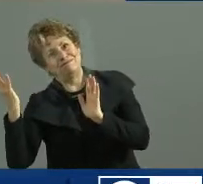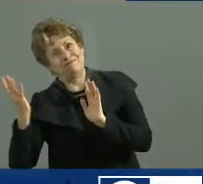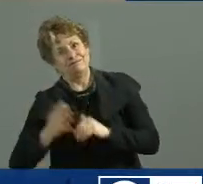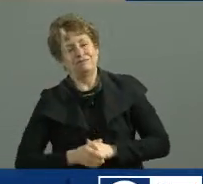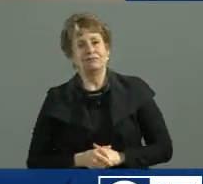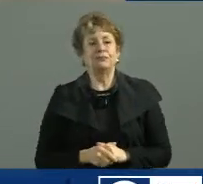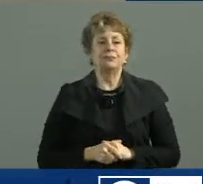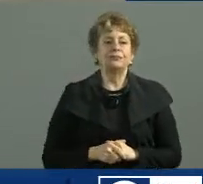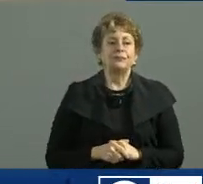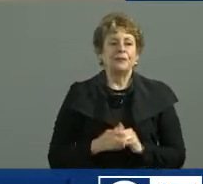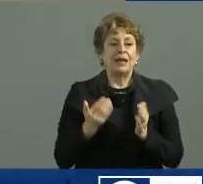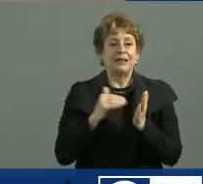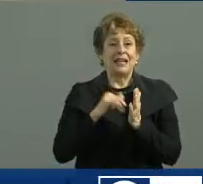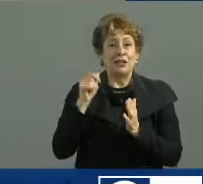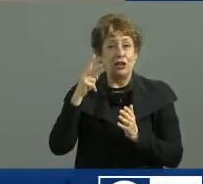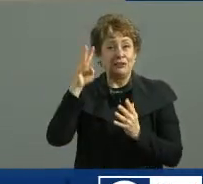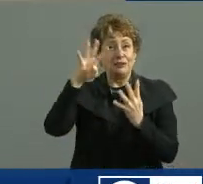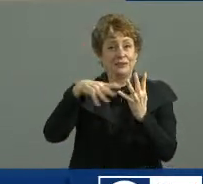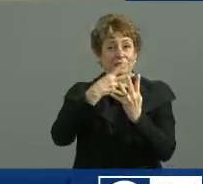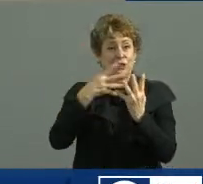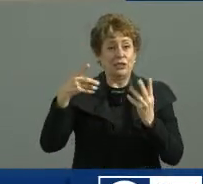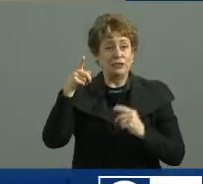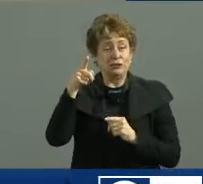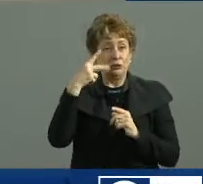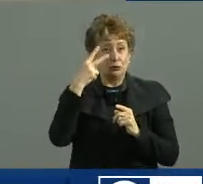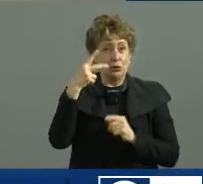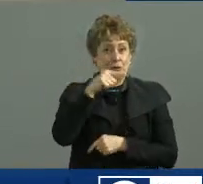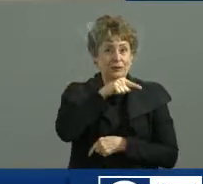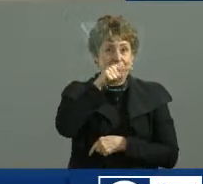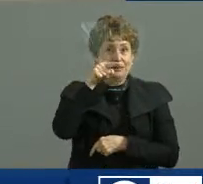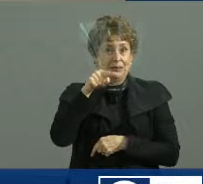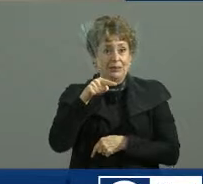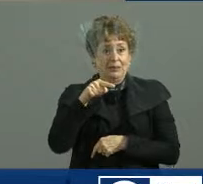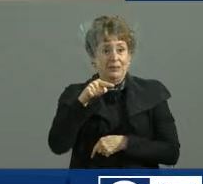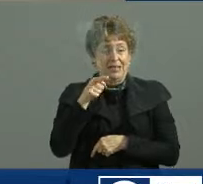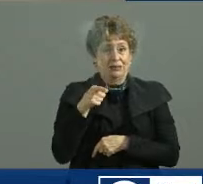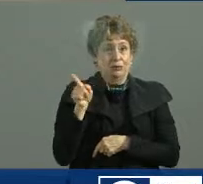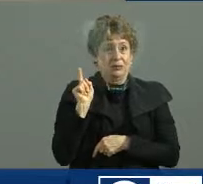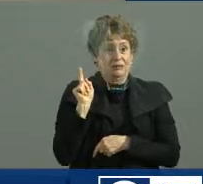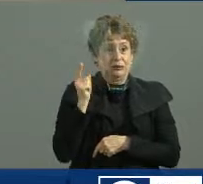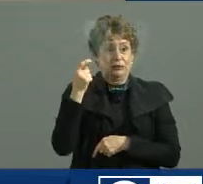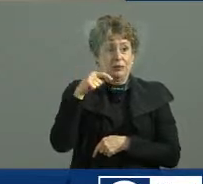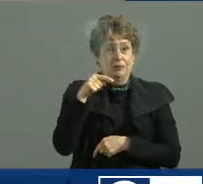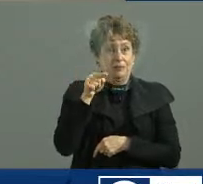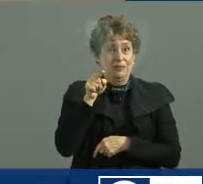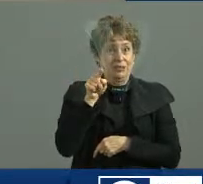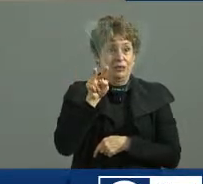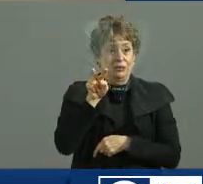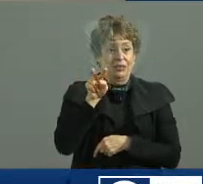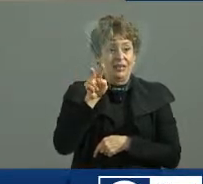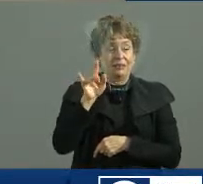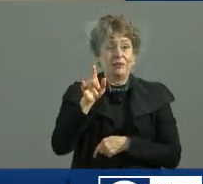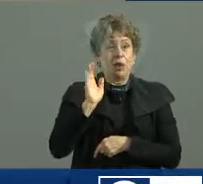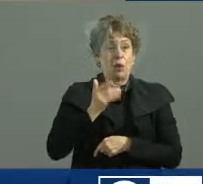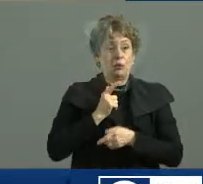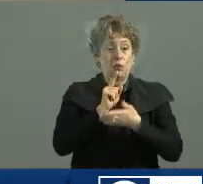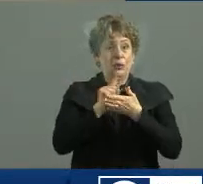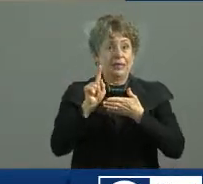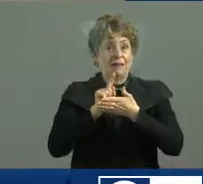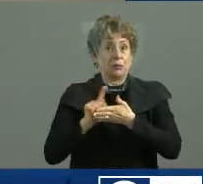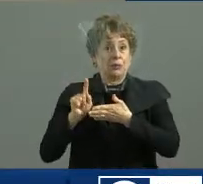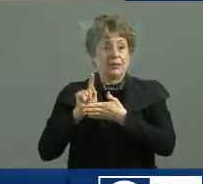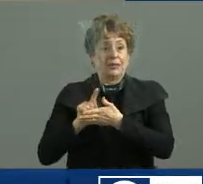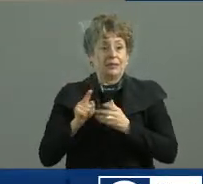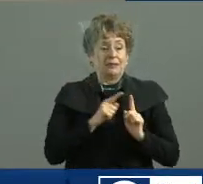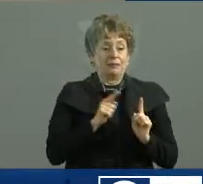So again, this chart I included last week for the first time, but it has been included in our weekly PDFs.